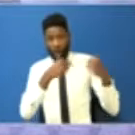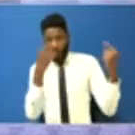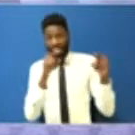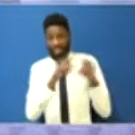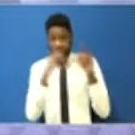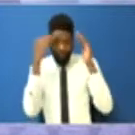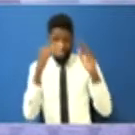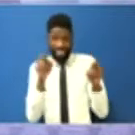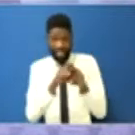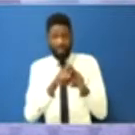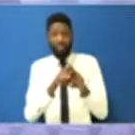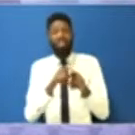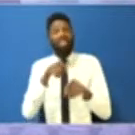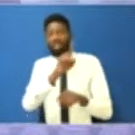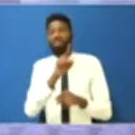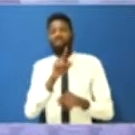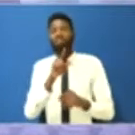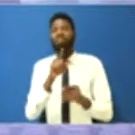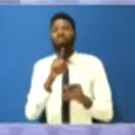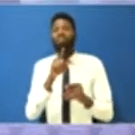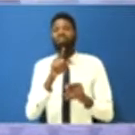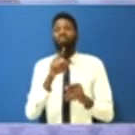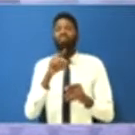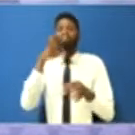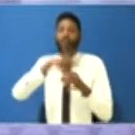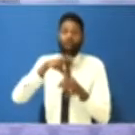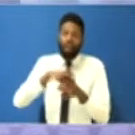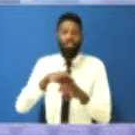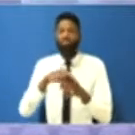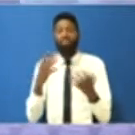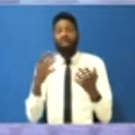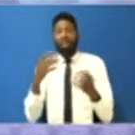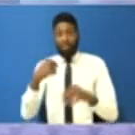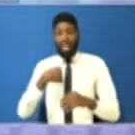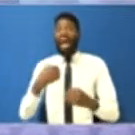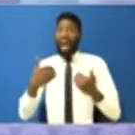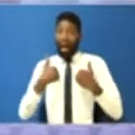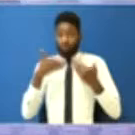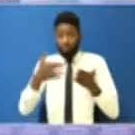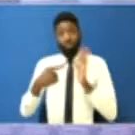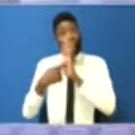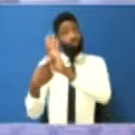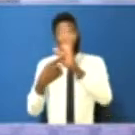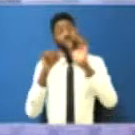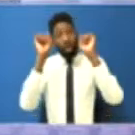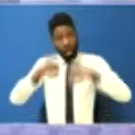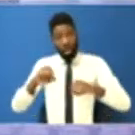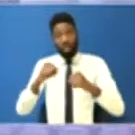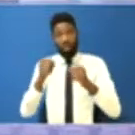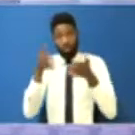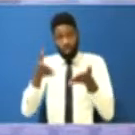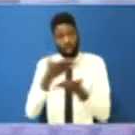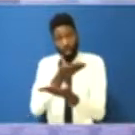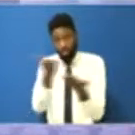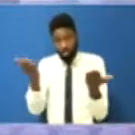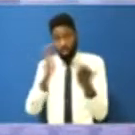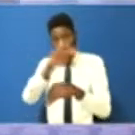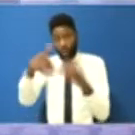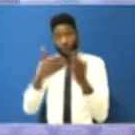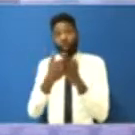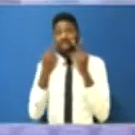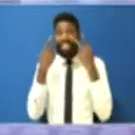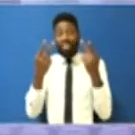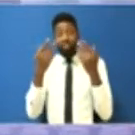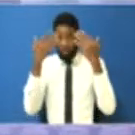would stop looking for solace in the courts i have it in fact i want to display it today to all of you to see um i don't know how you'll verify